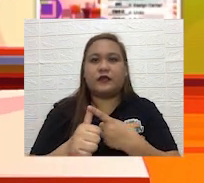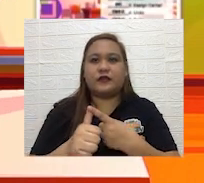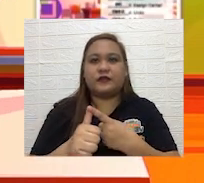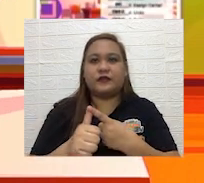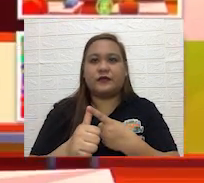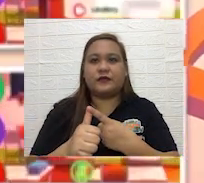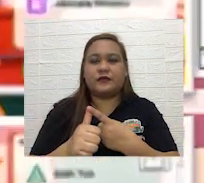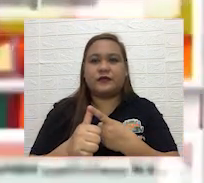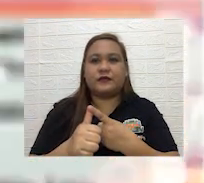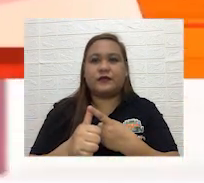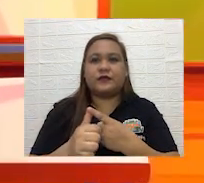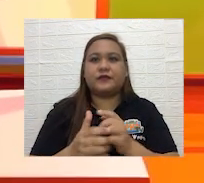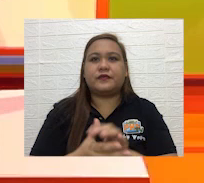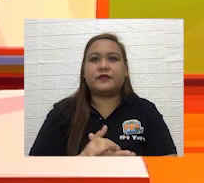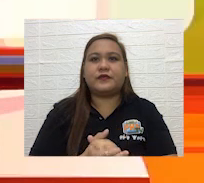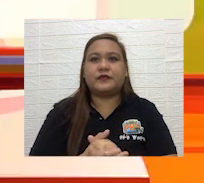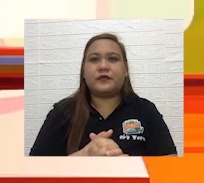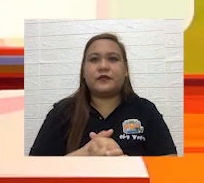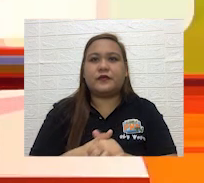symbol.